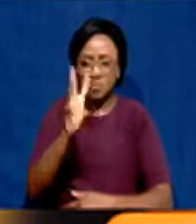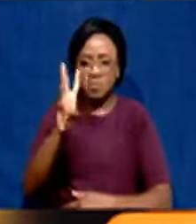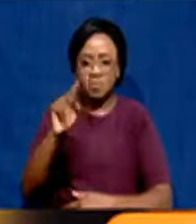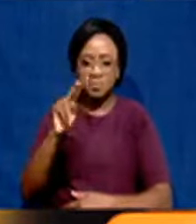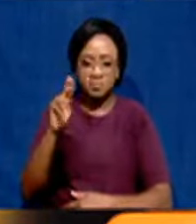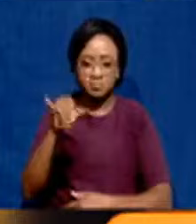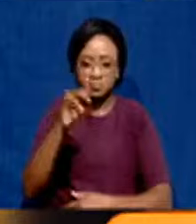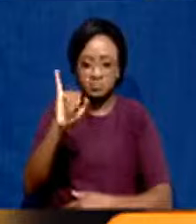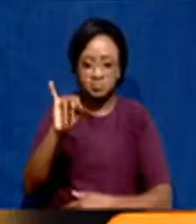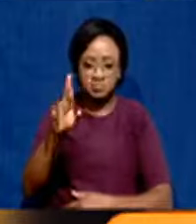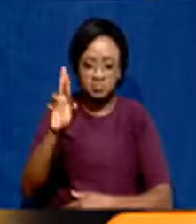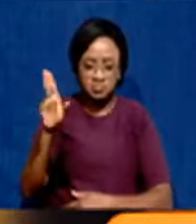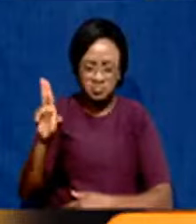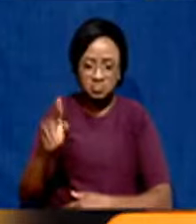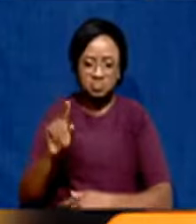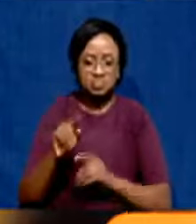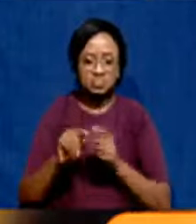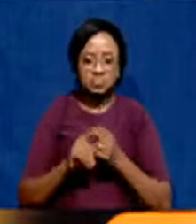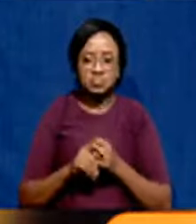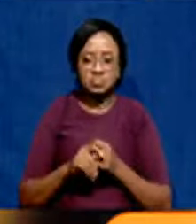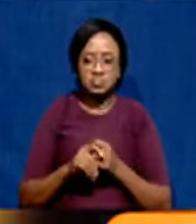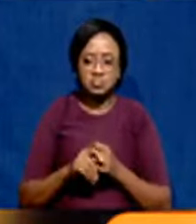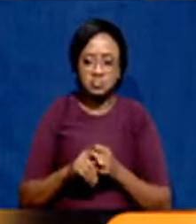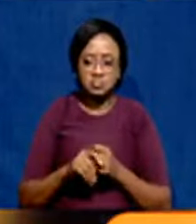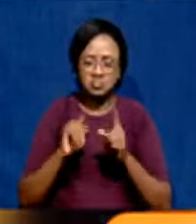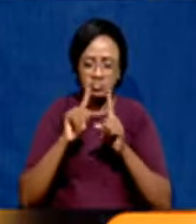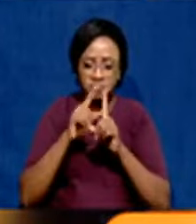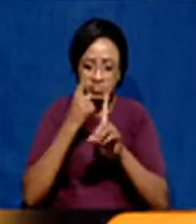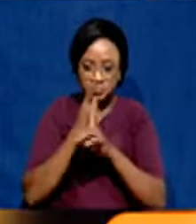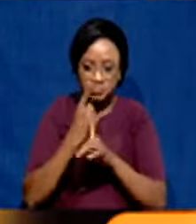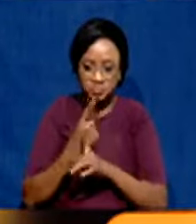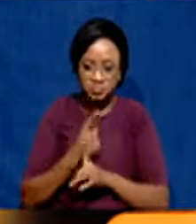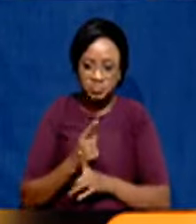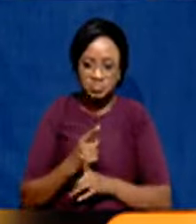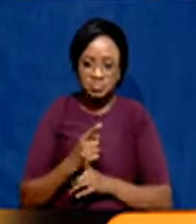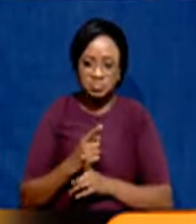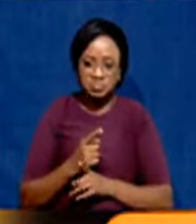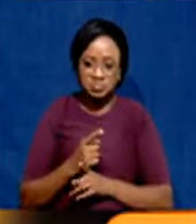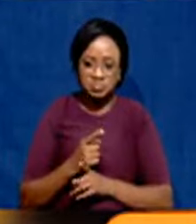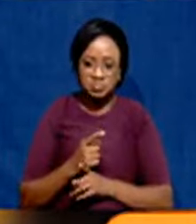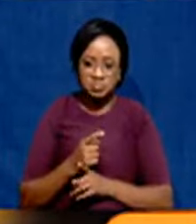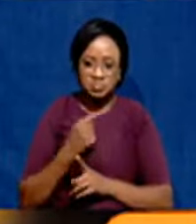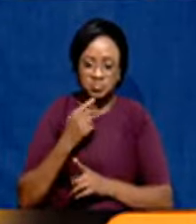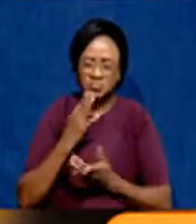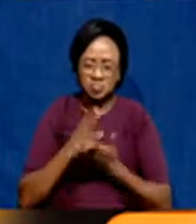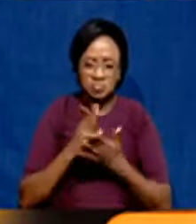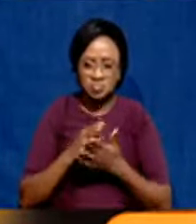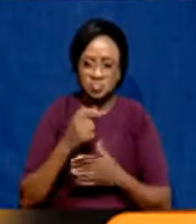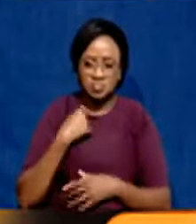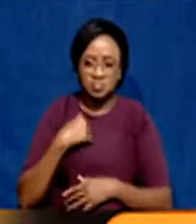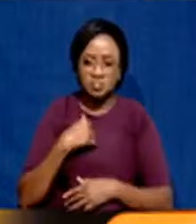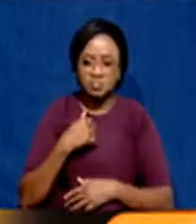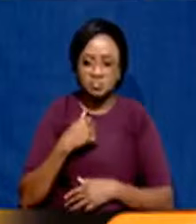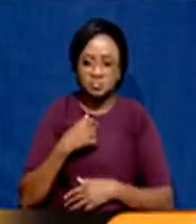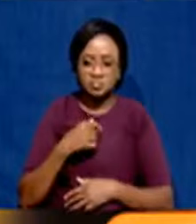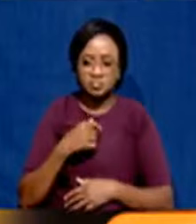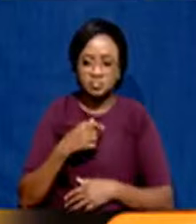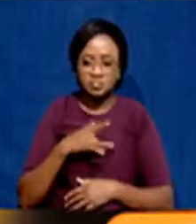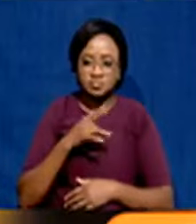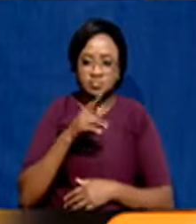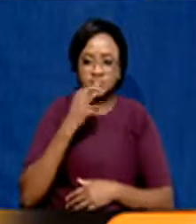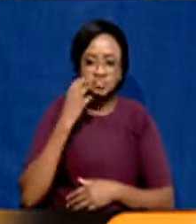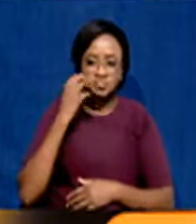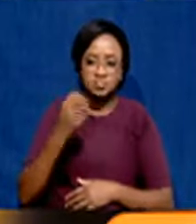Olympic marathon gold for Kenya. And also, his life also was cut short. So for Kelvin Kiptum, this was someone who